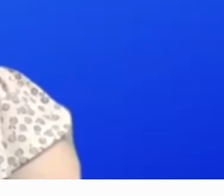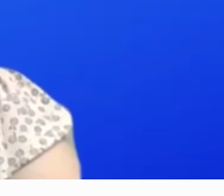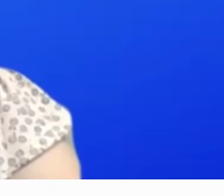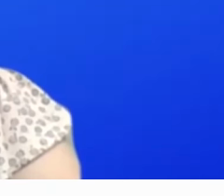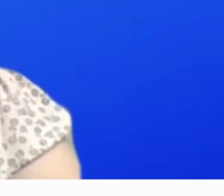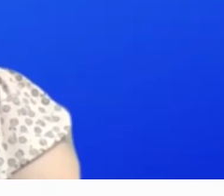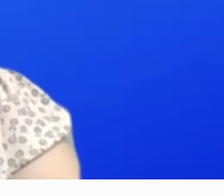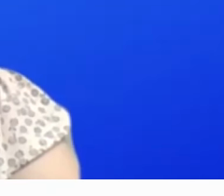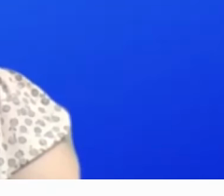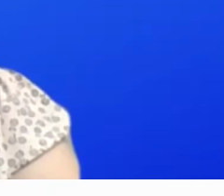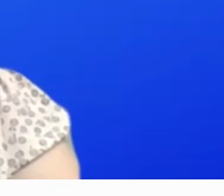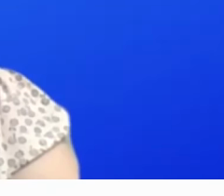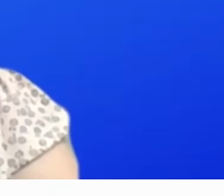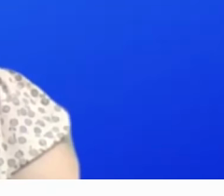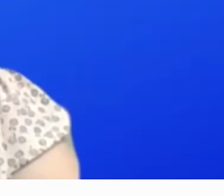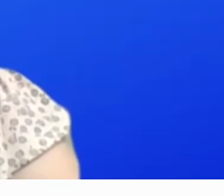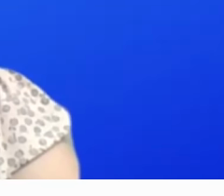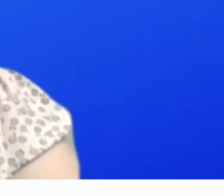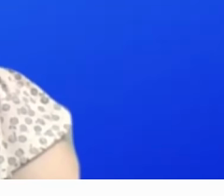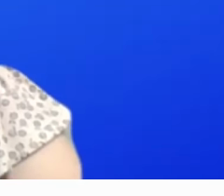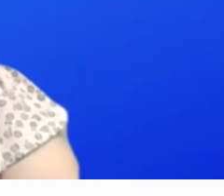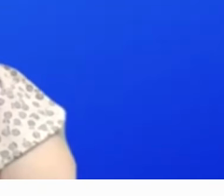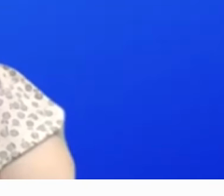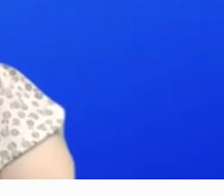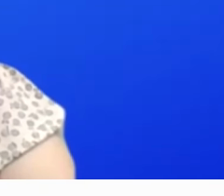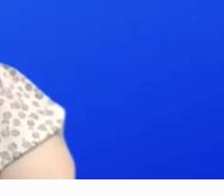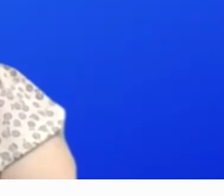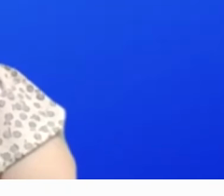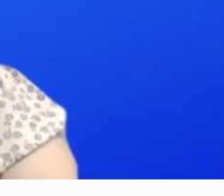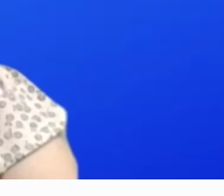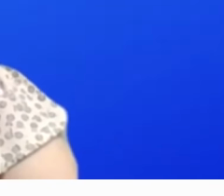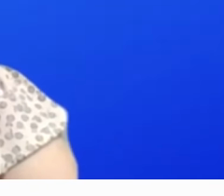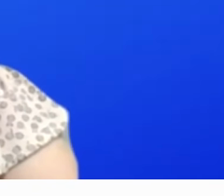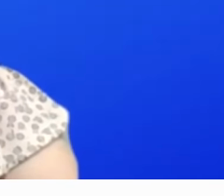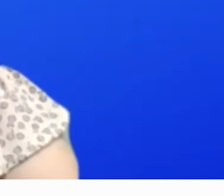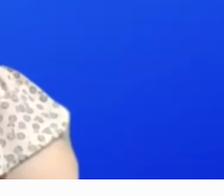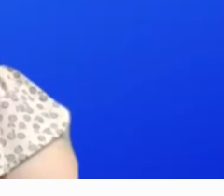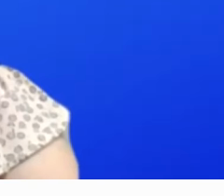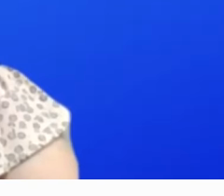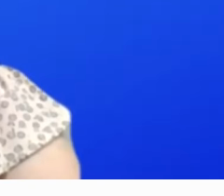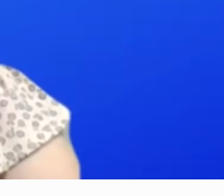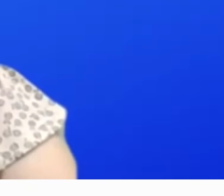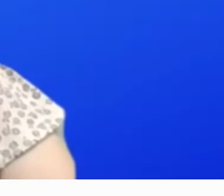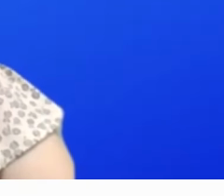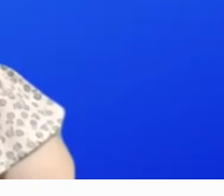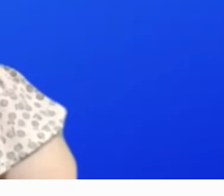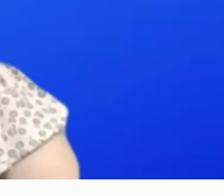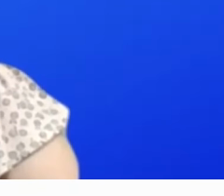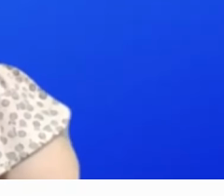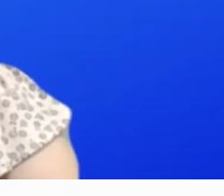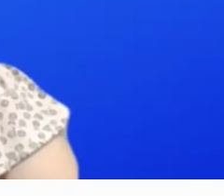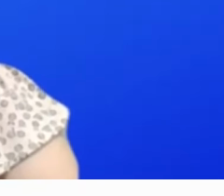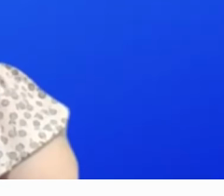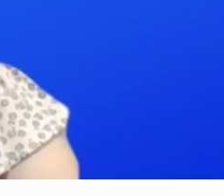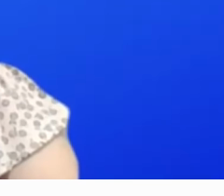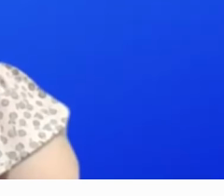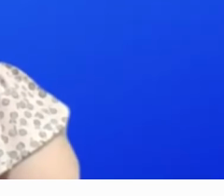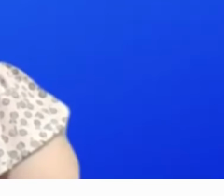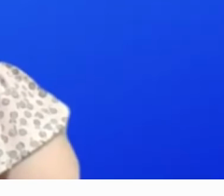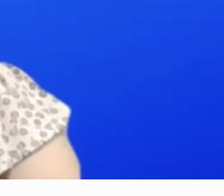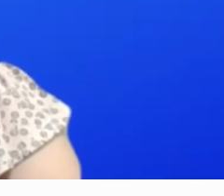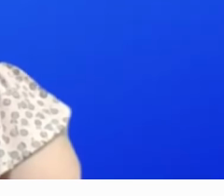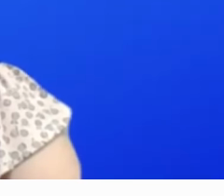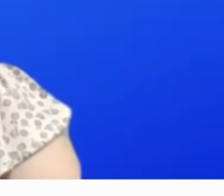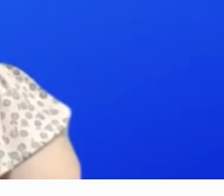money for us to invest into all of these new forms of technology. And that's actually how we've gotten most of